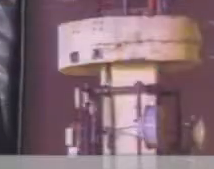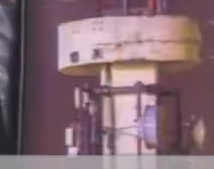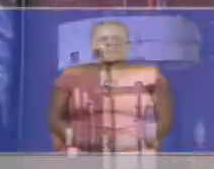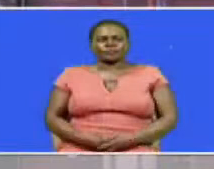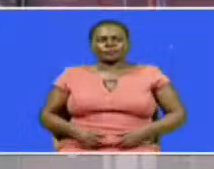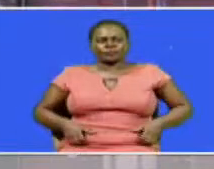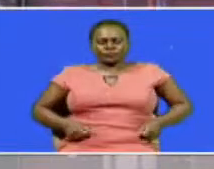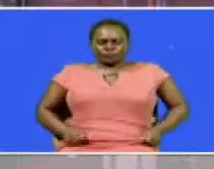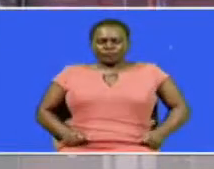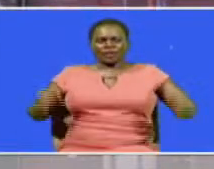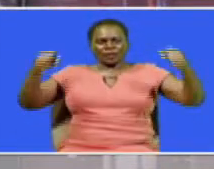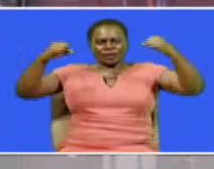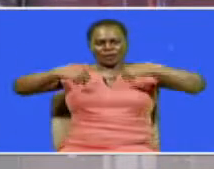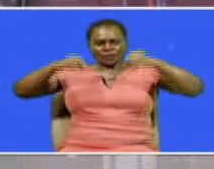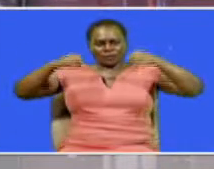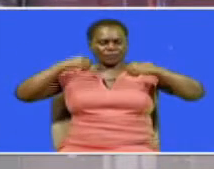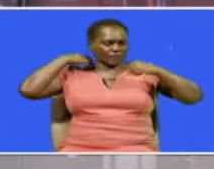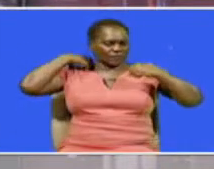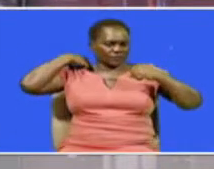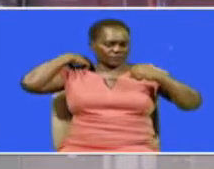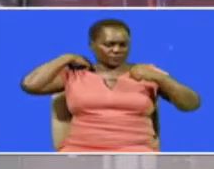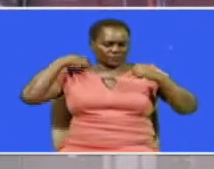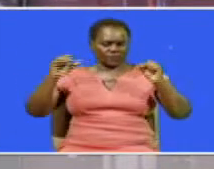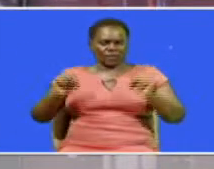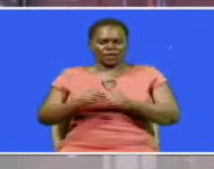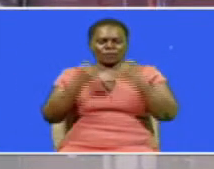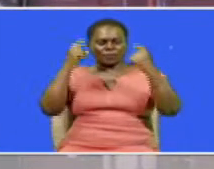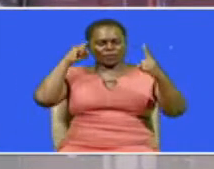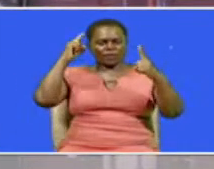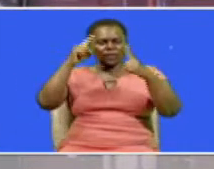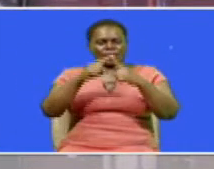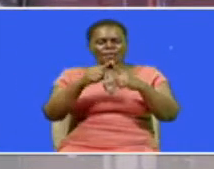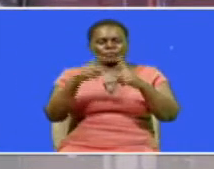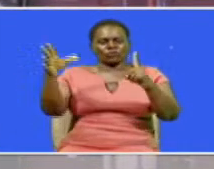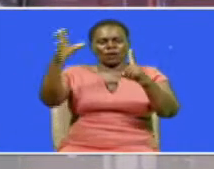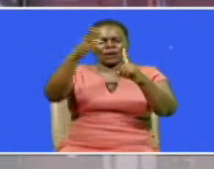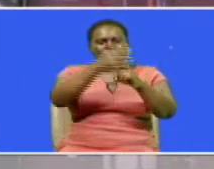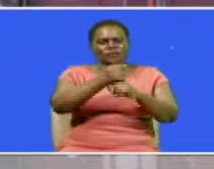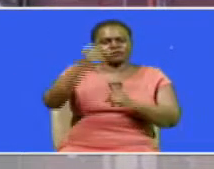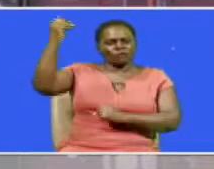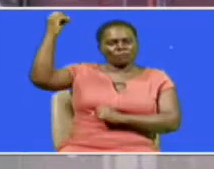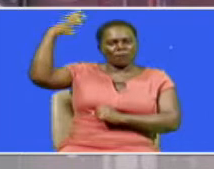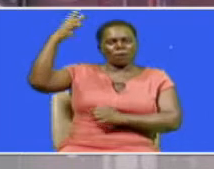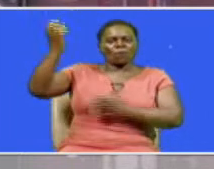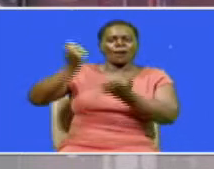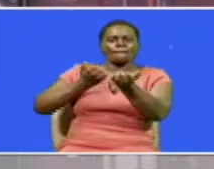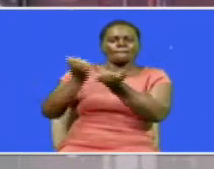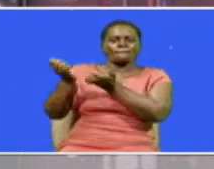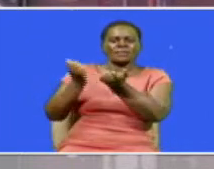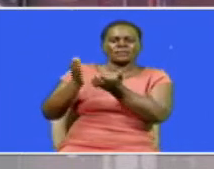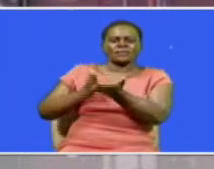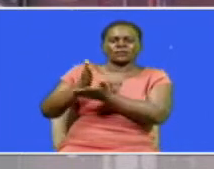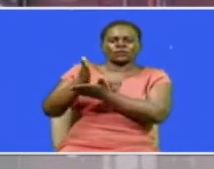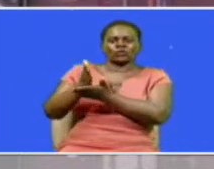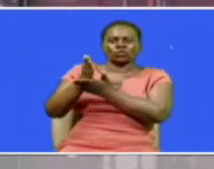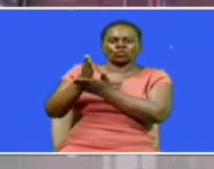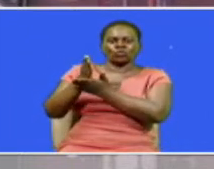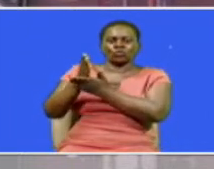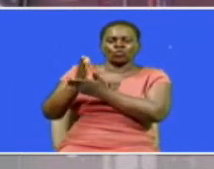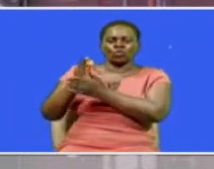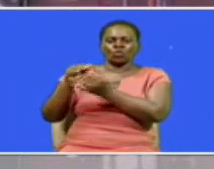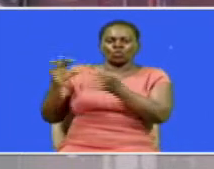The bilateral discussions have seen in the objective of realization of power trade through a